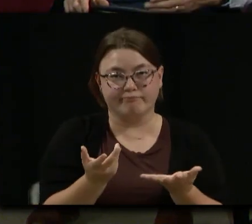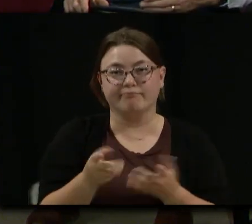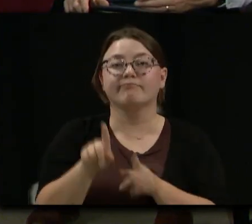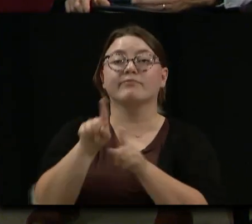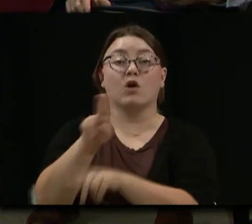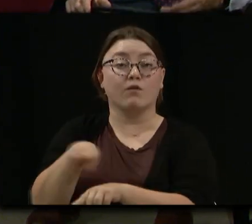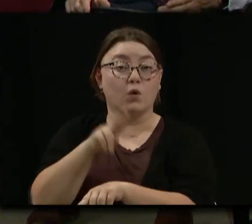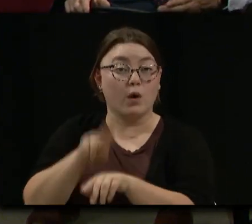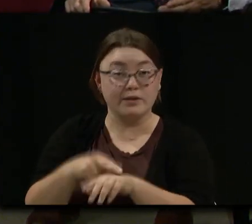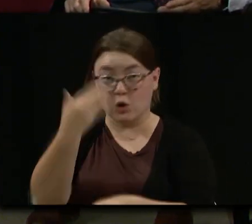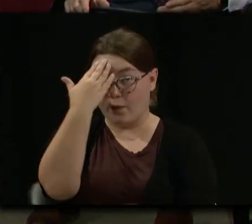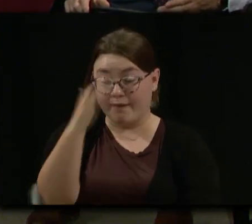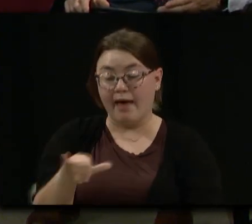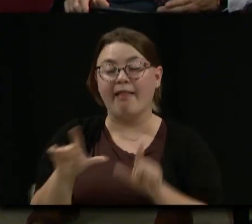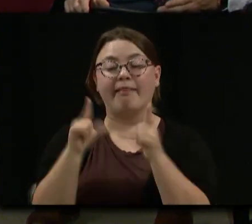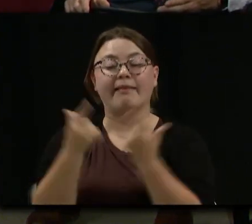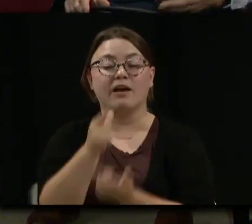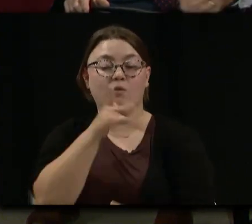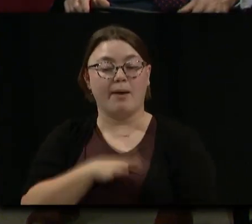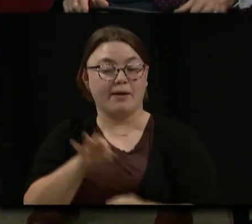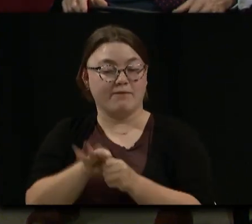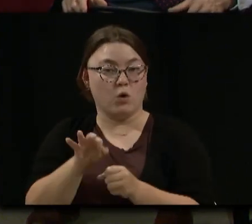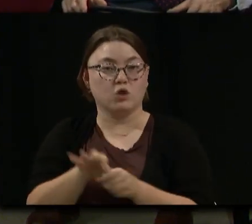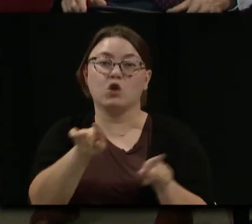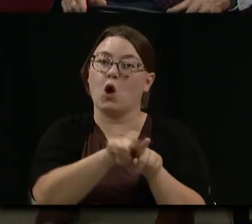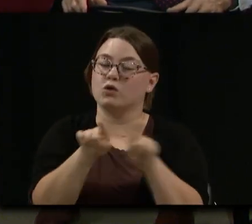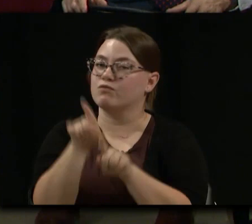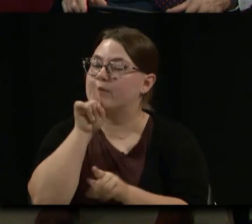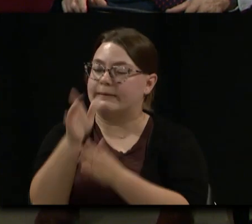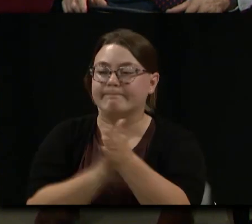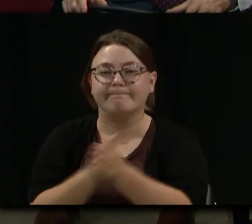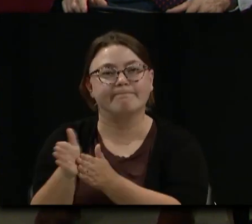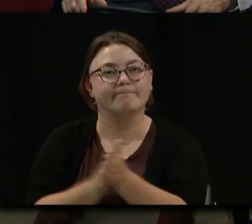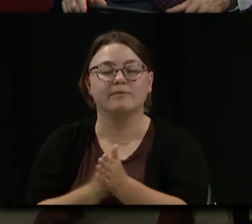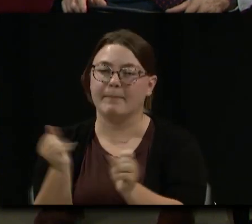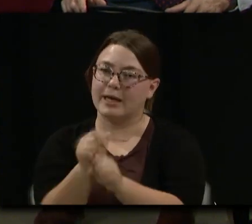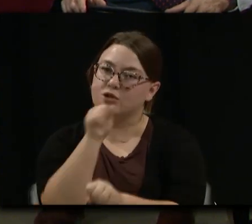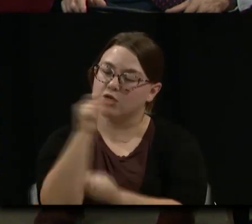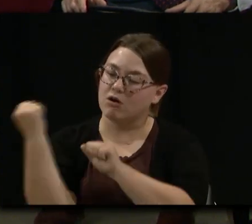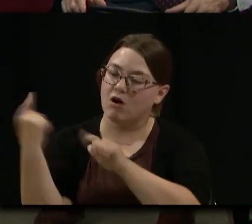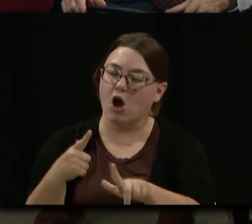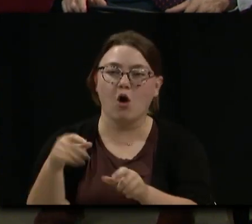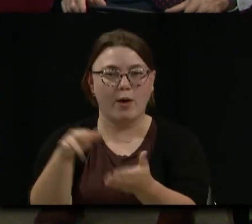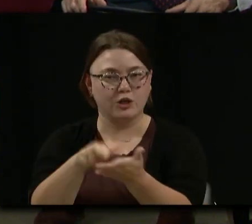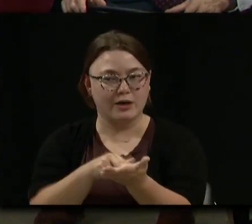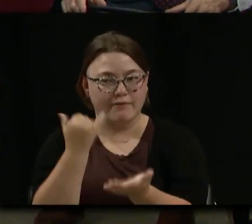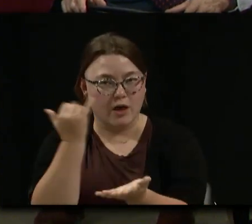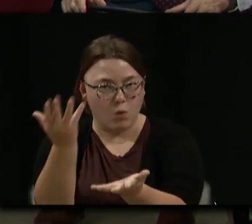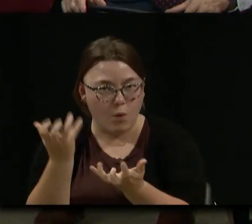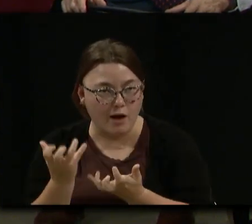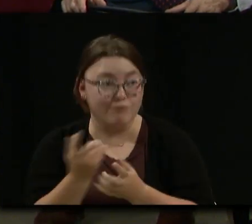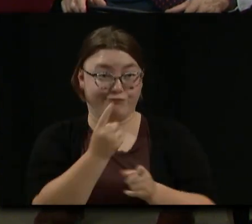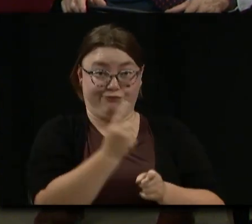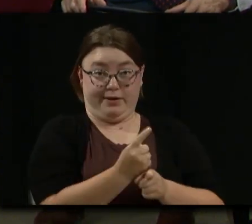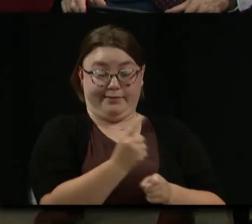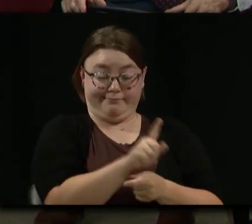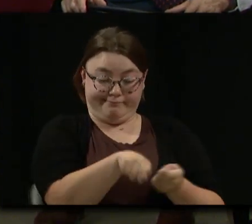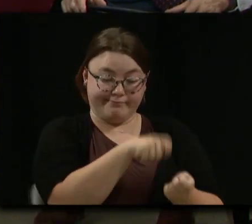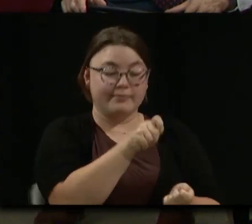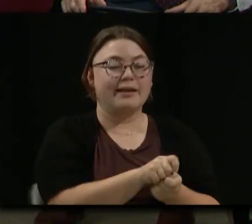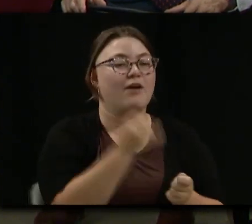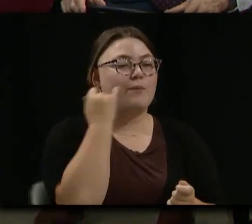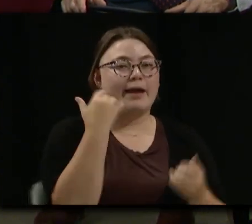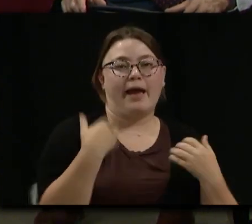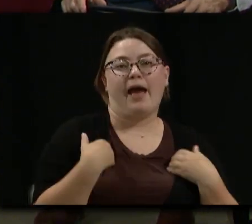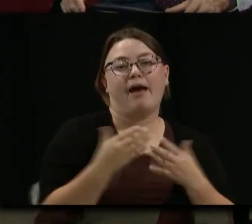helping people to become registered to vote as well. Absolutely. The League of Women Voters and many other organizations, especially when we have hot